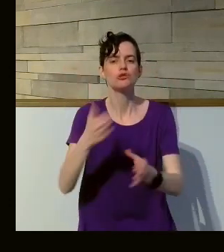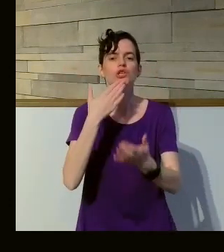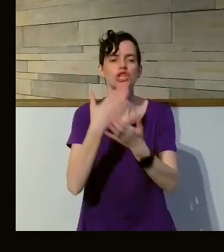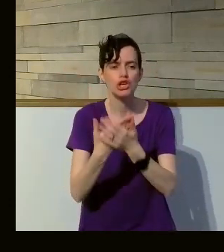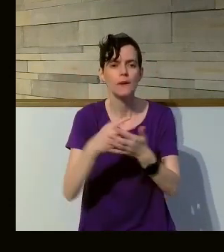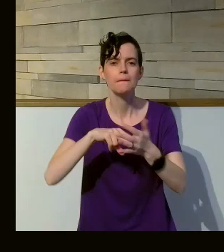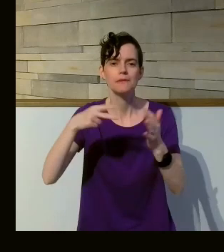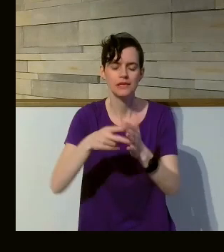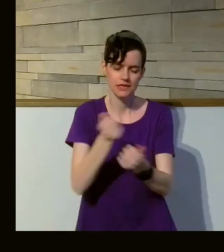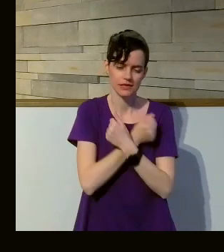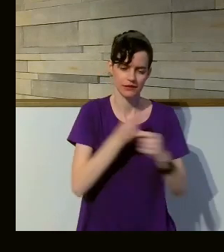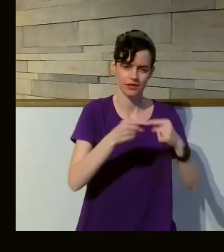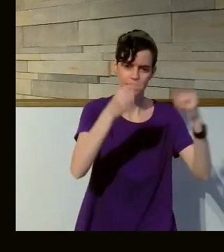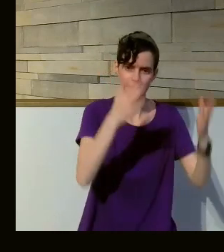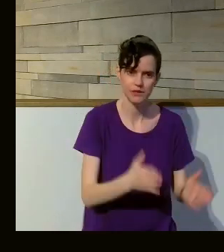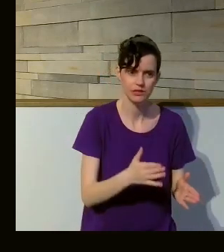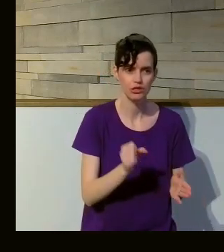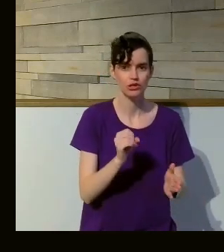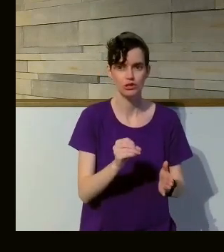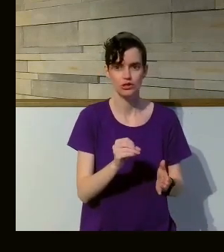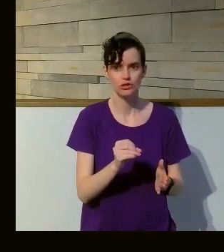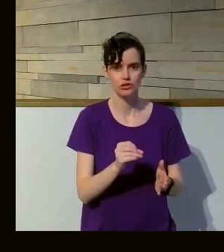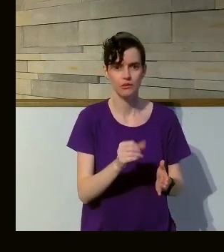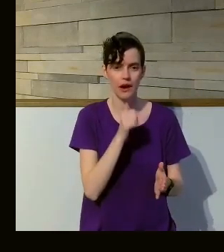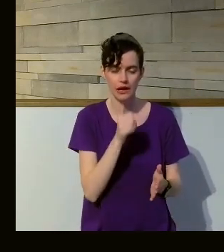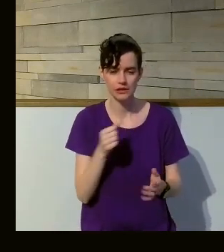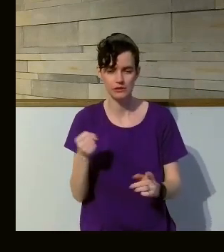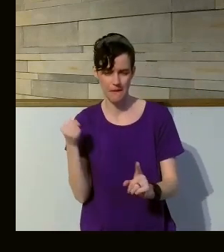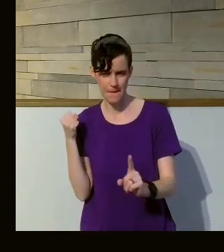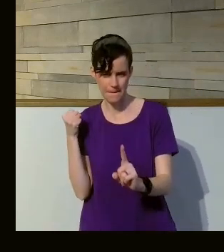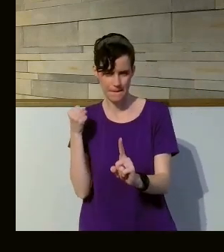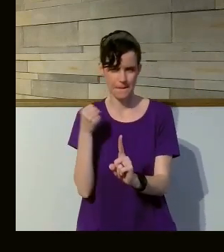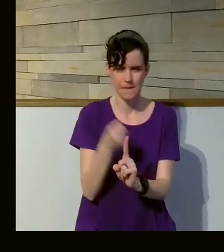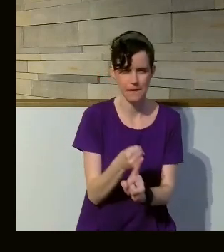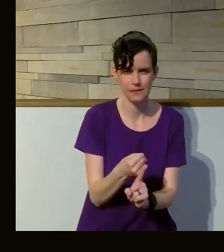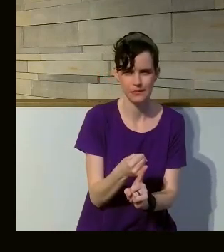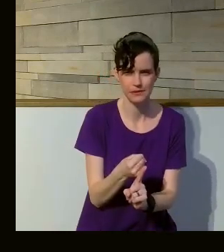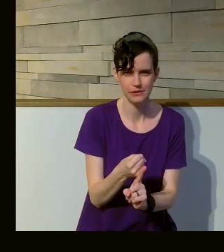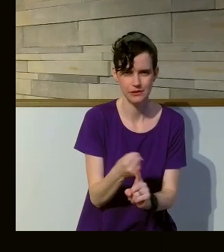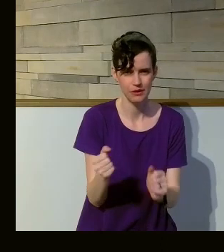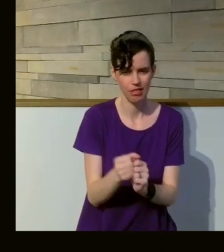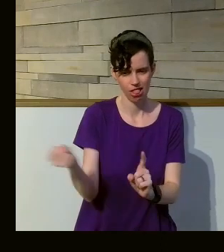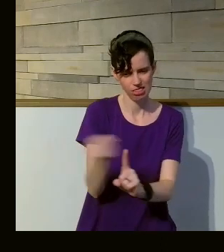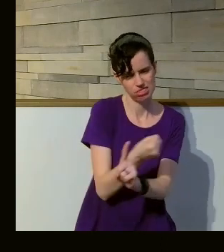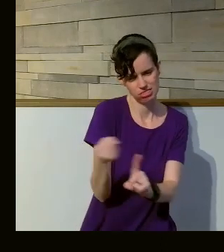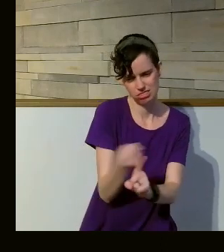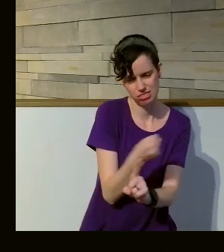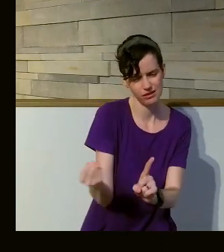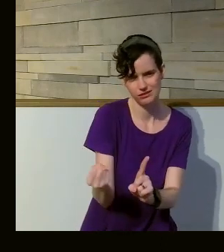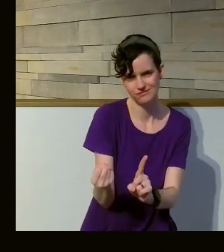Loving our enemies. And so we're not going to reach out toward our enemies with strikes and with